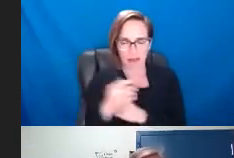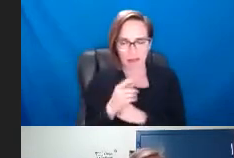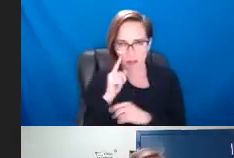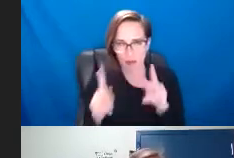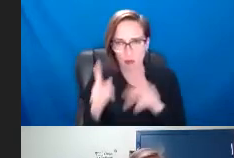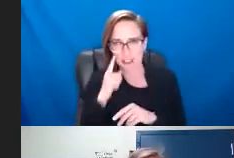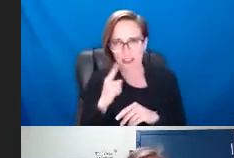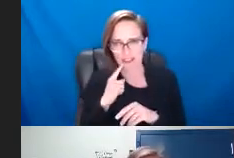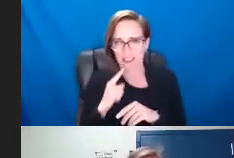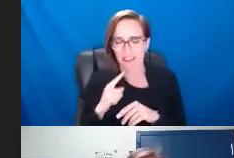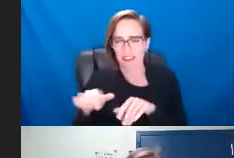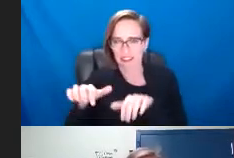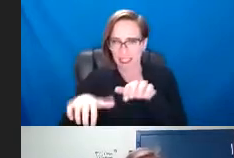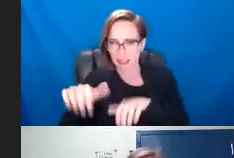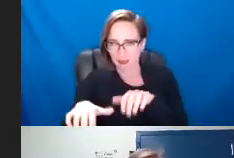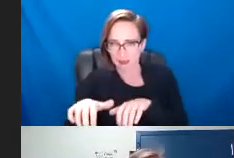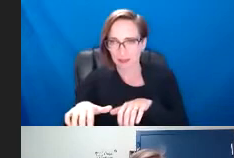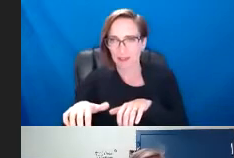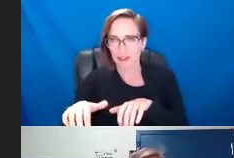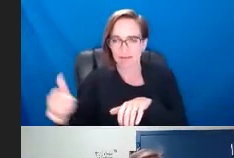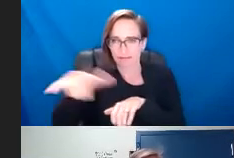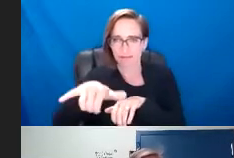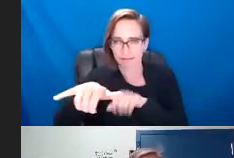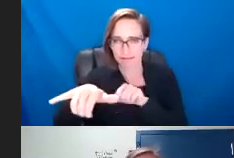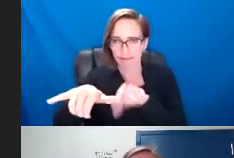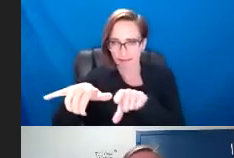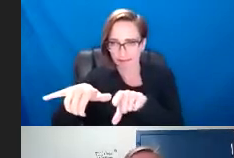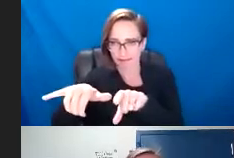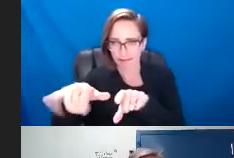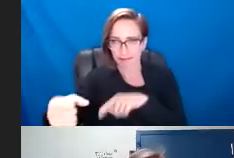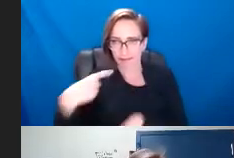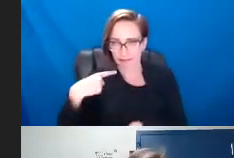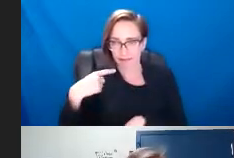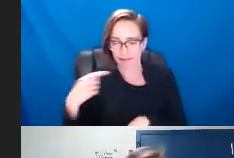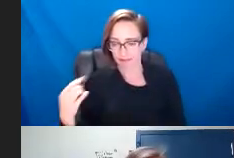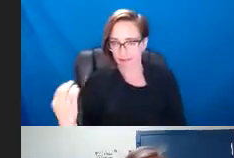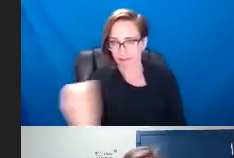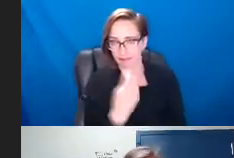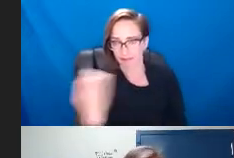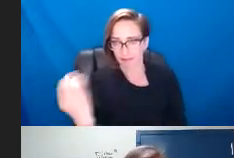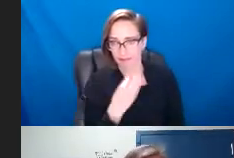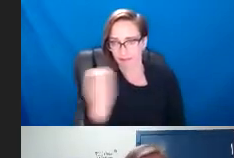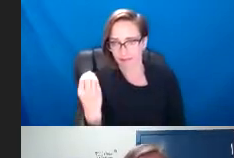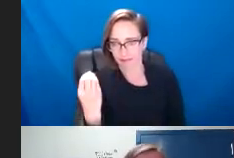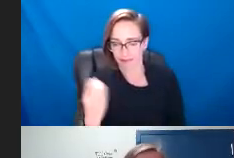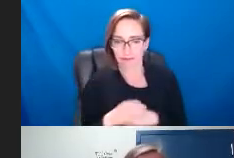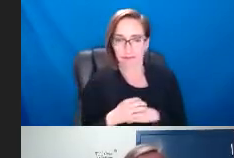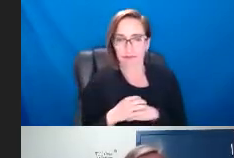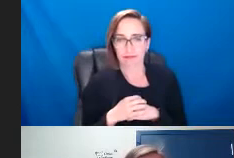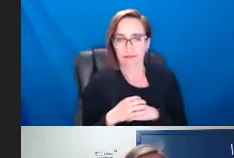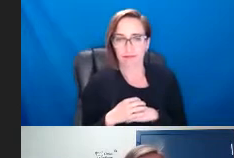would type on this keyboard, and that was how they would communicate back and forth. But that it was